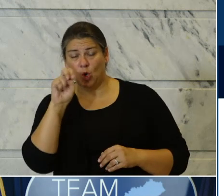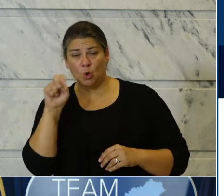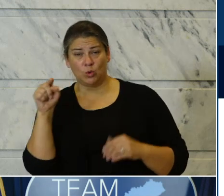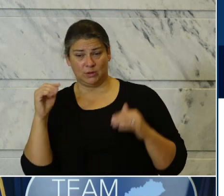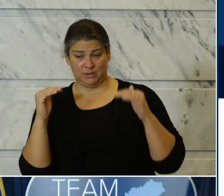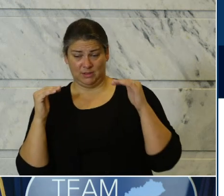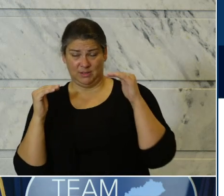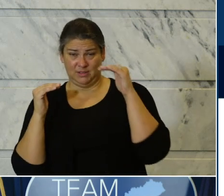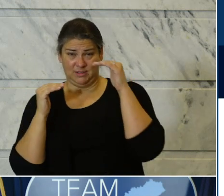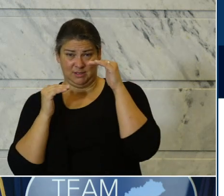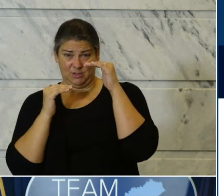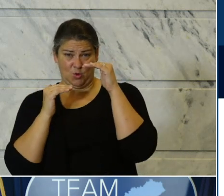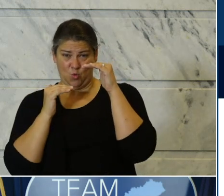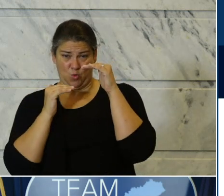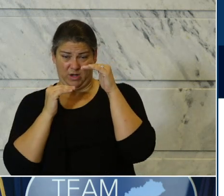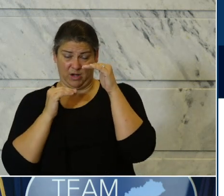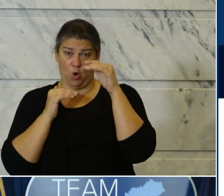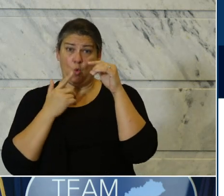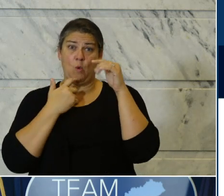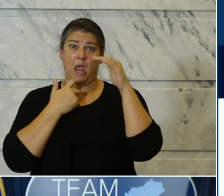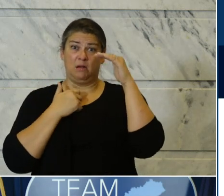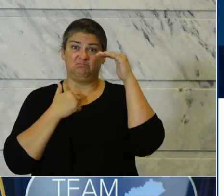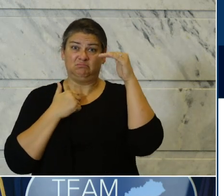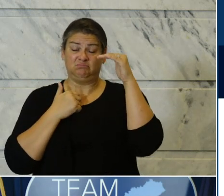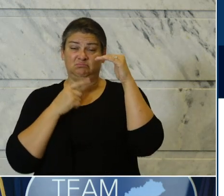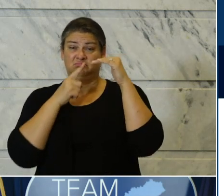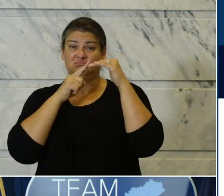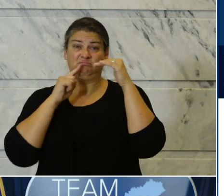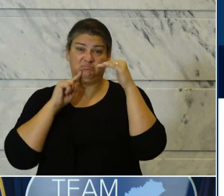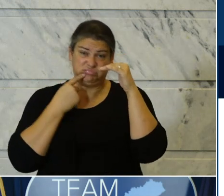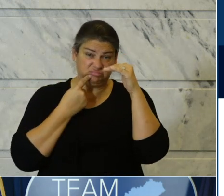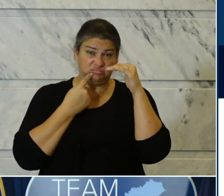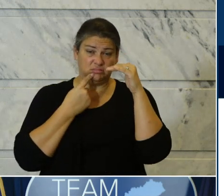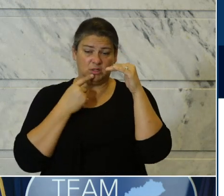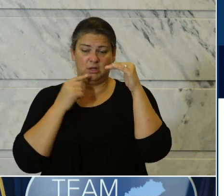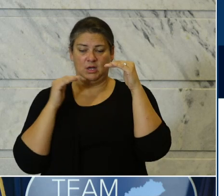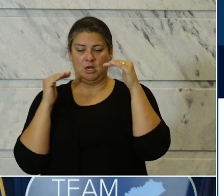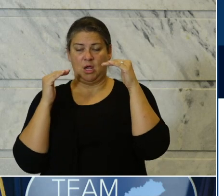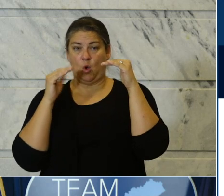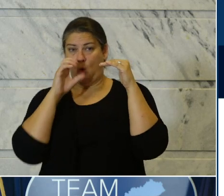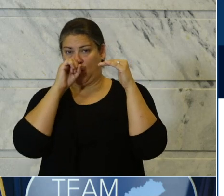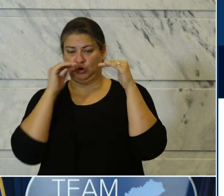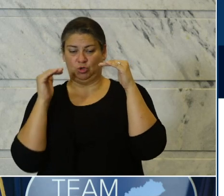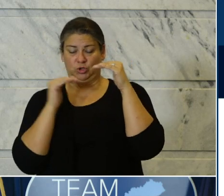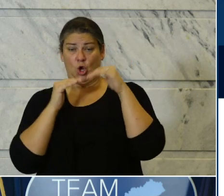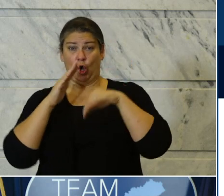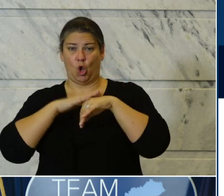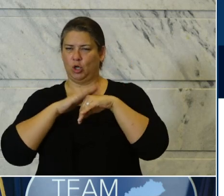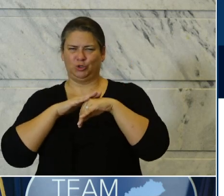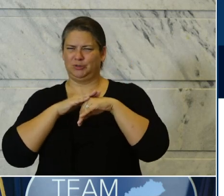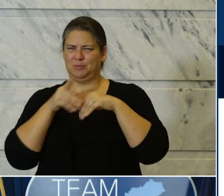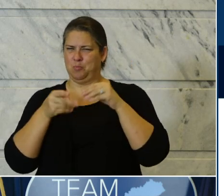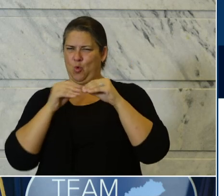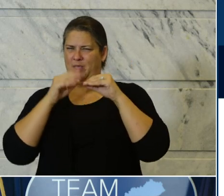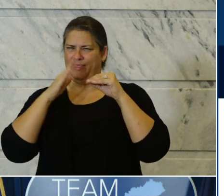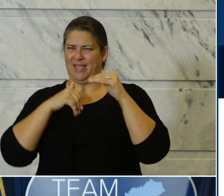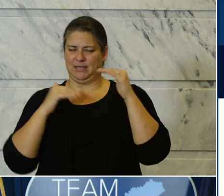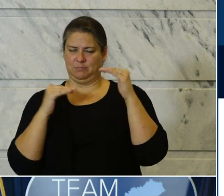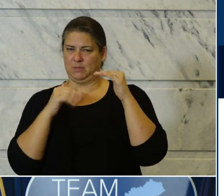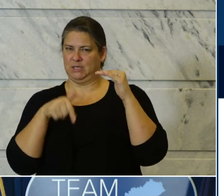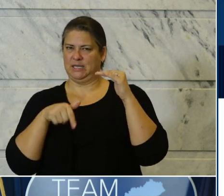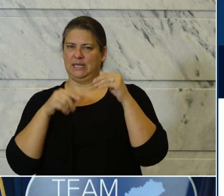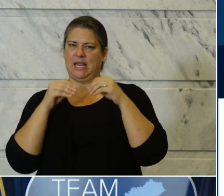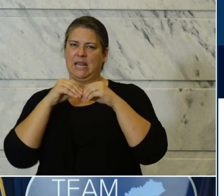one level below that is more than just caution. It shows you that you are in danger and you want